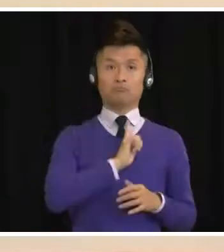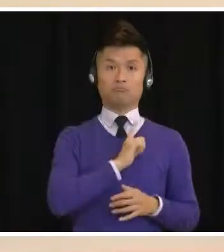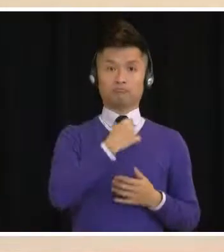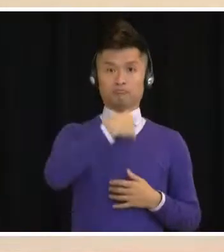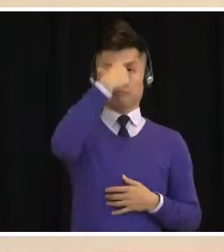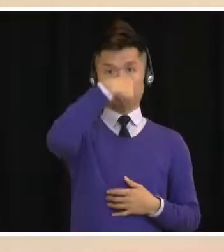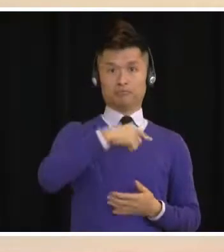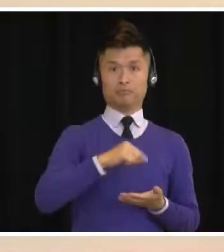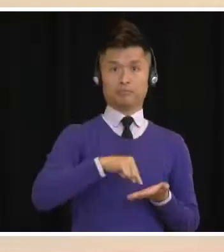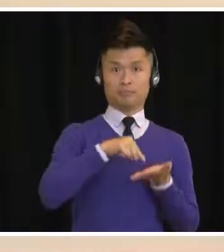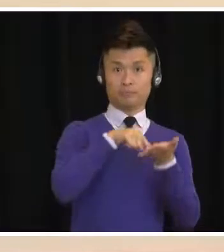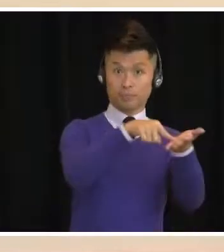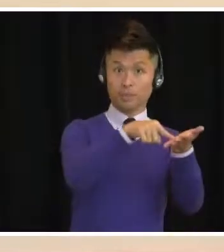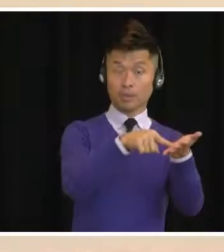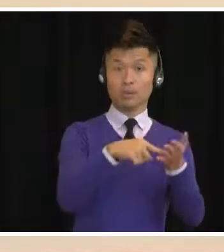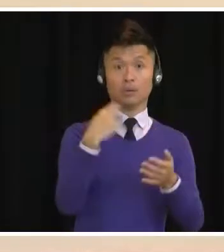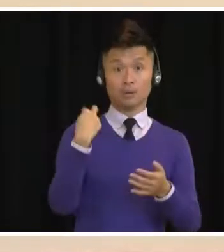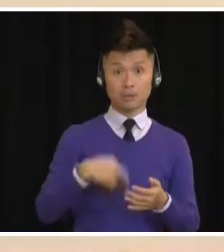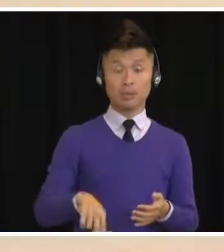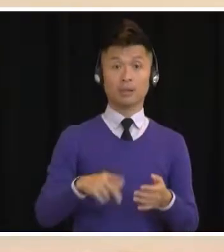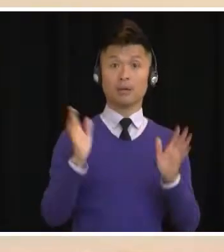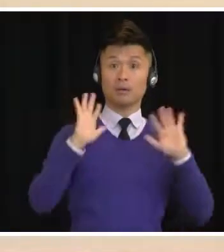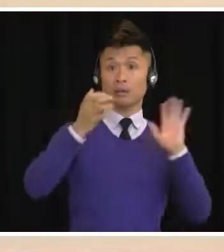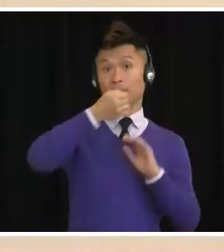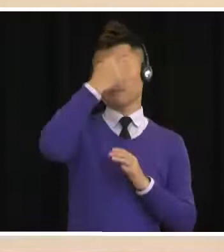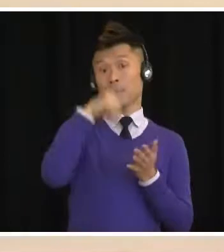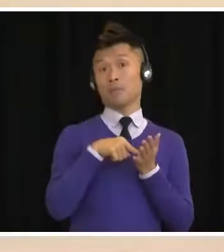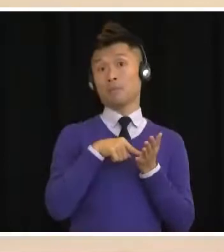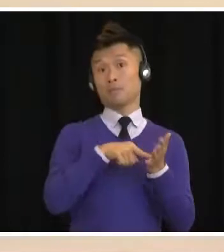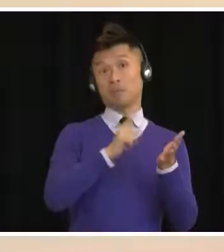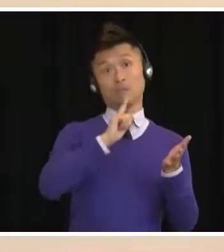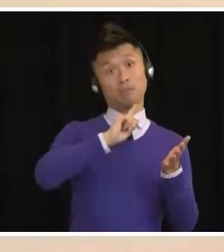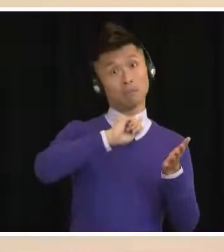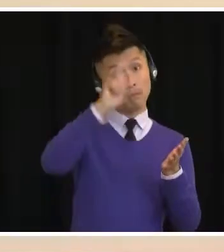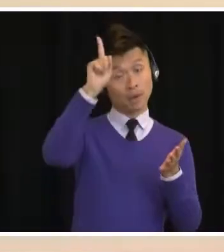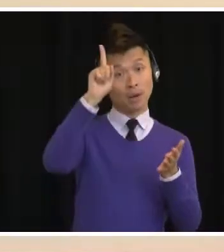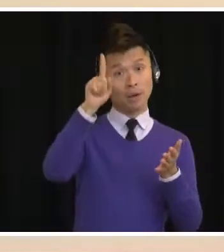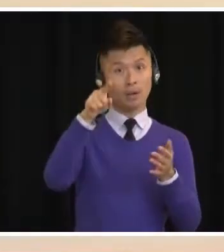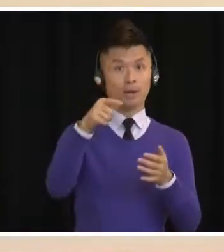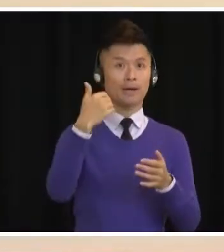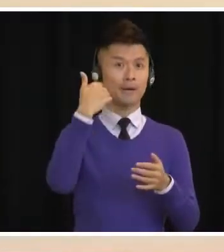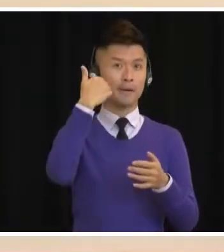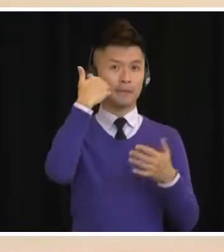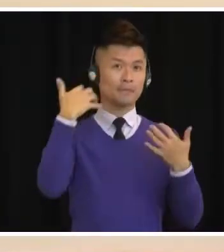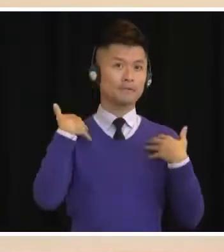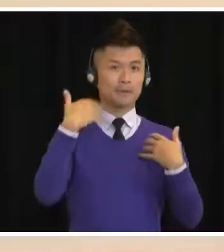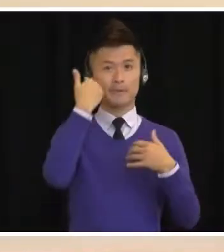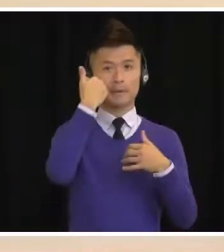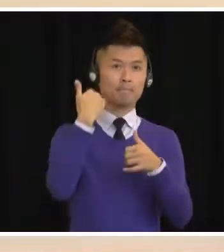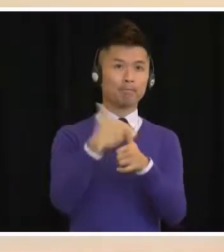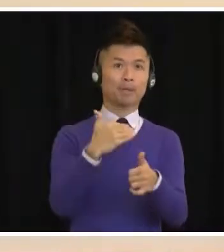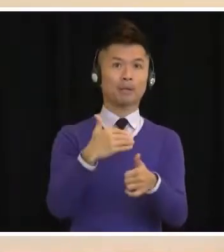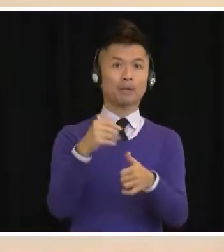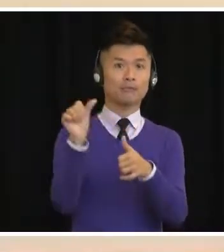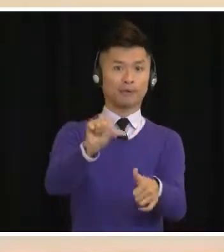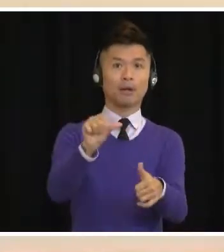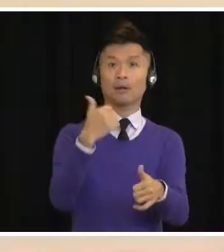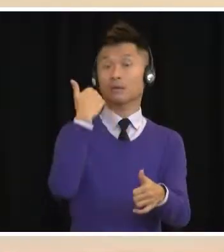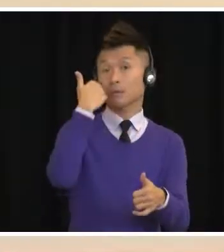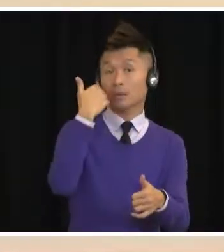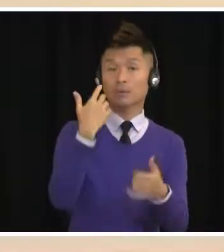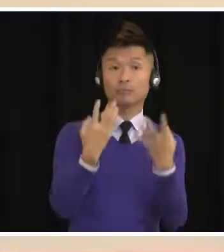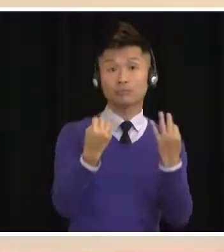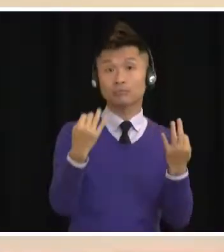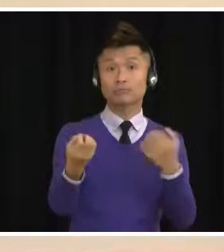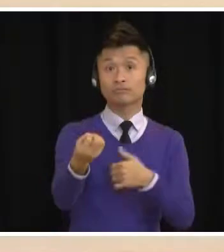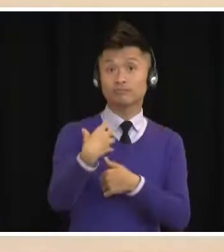of a complaint made by a child? What kind of statistics are we dealing with? And can children make a complaint themselves, or do they have to